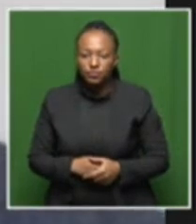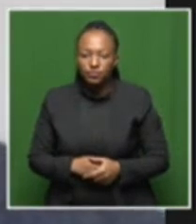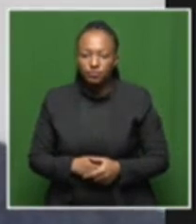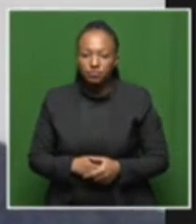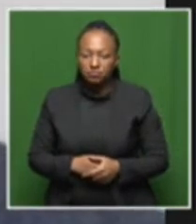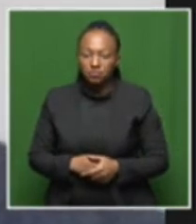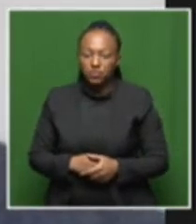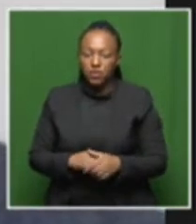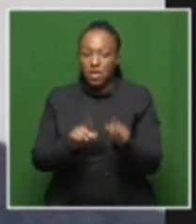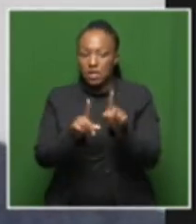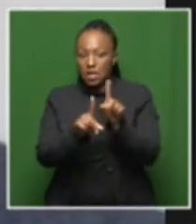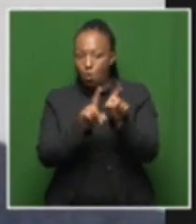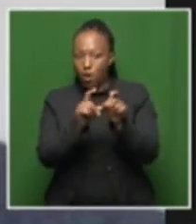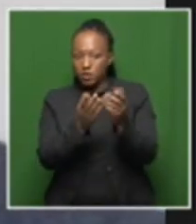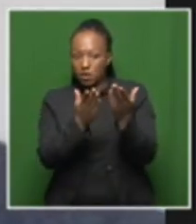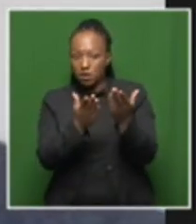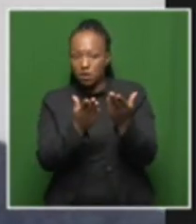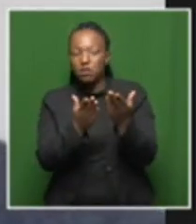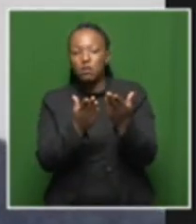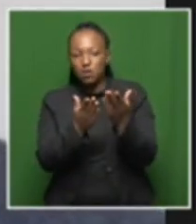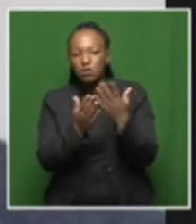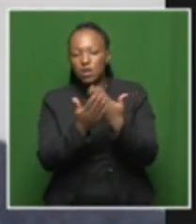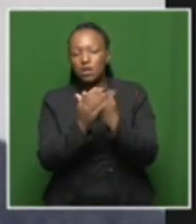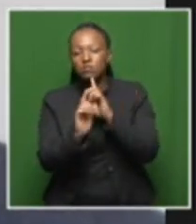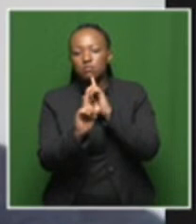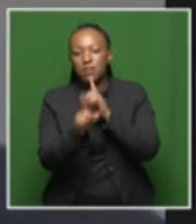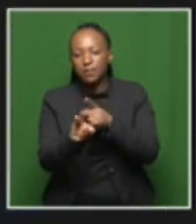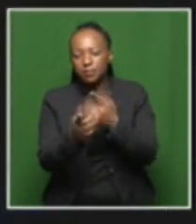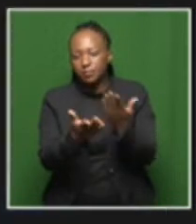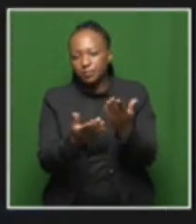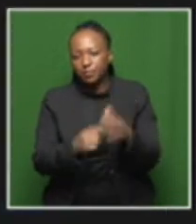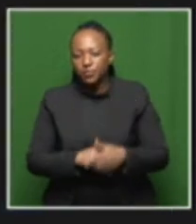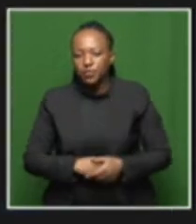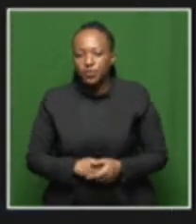will then take the questions as they've been read out. Thanks.